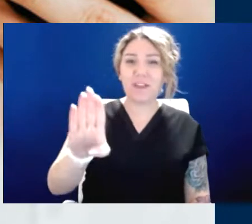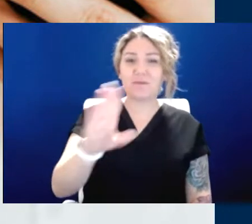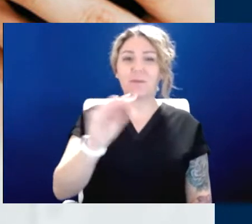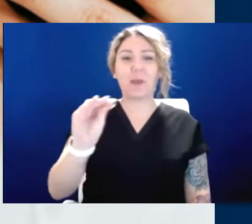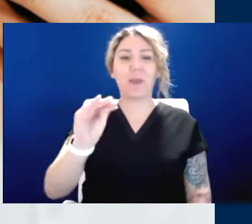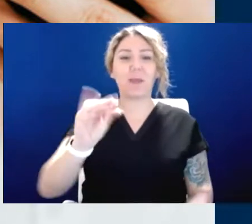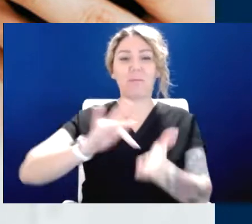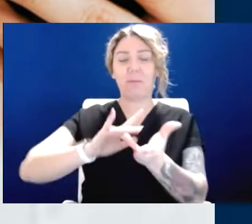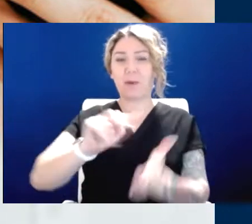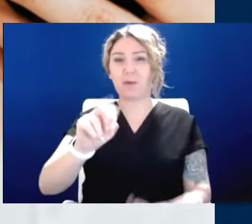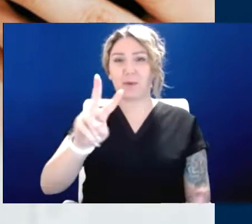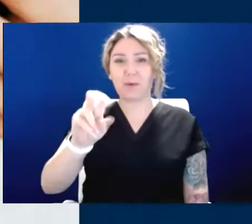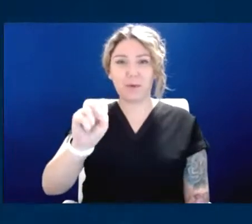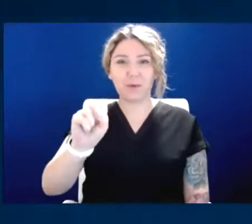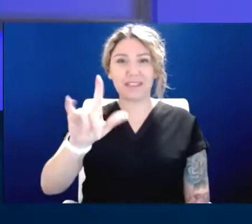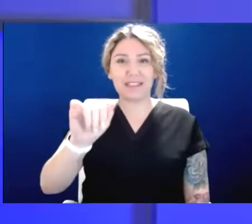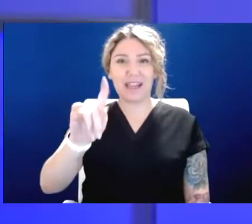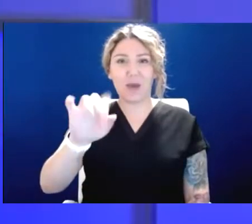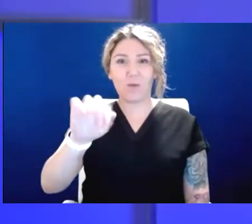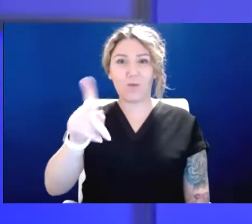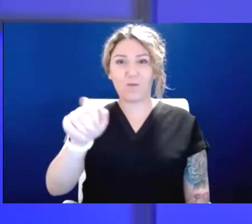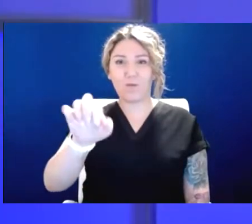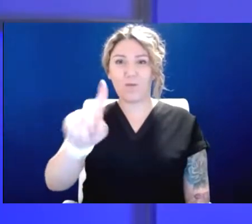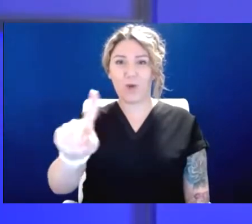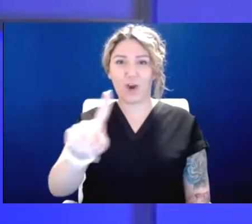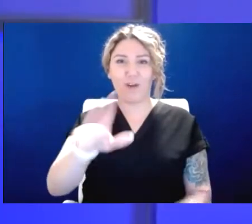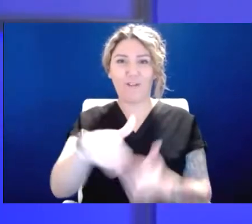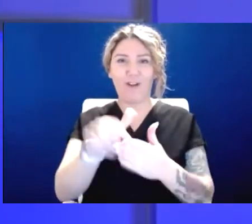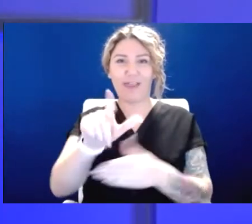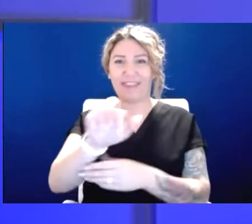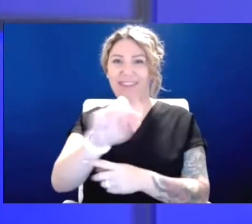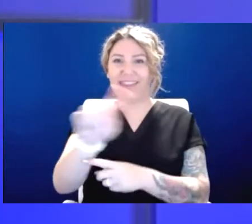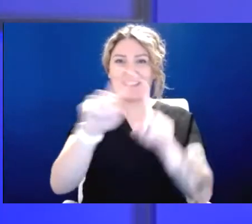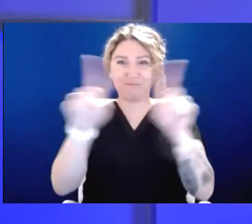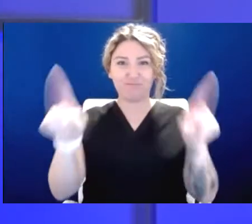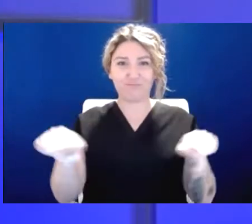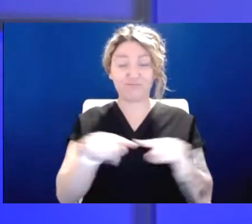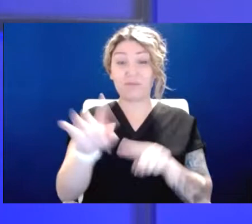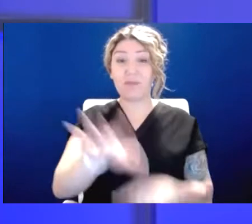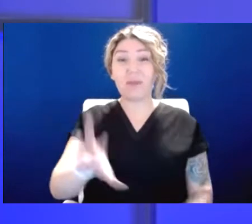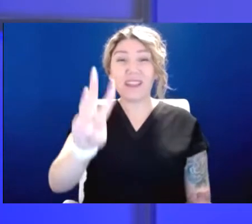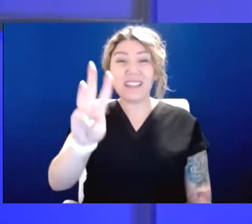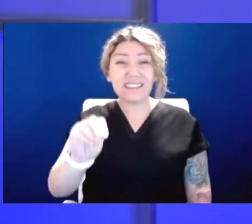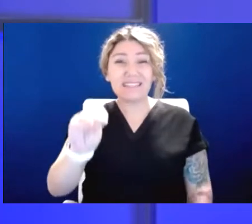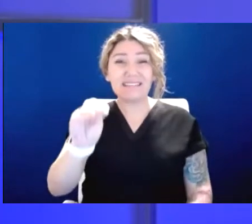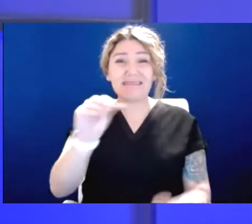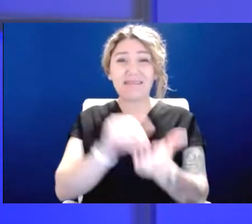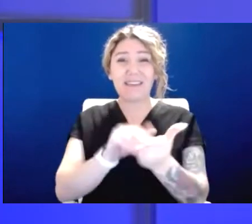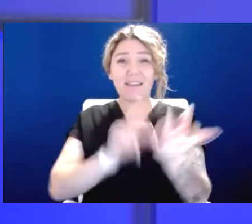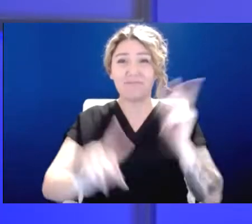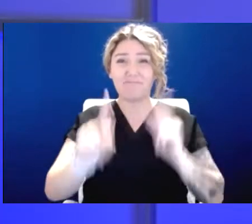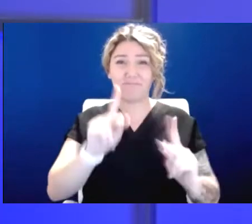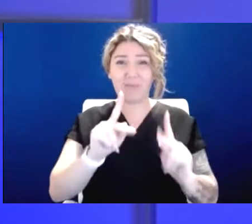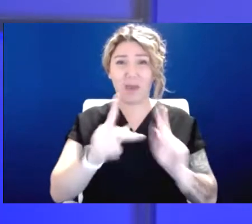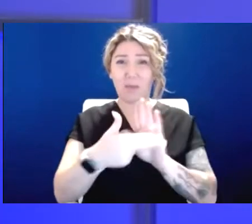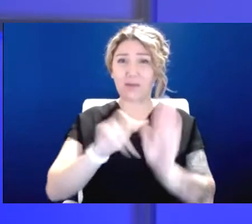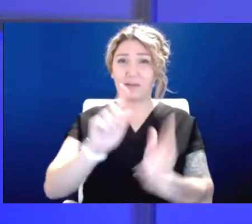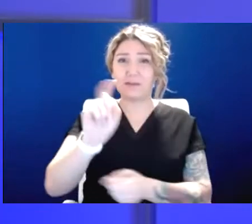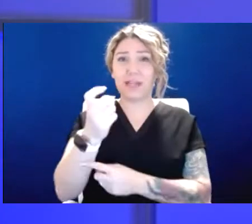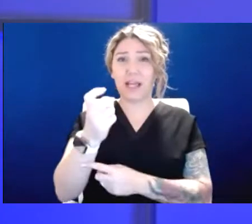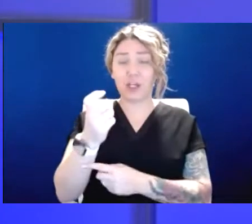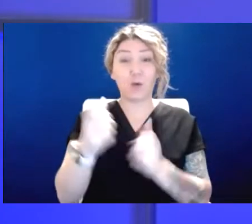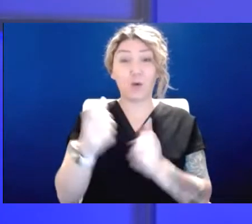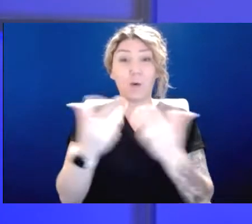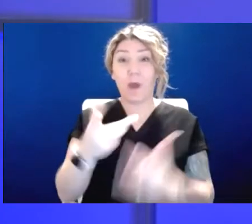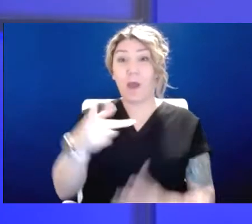there on your screen. Approximately 60,000 Americans are diagnosed with Parkinson's disease each and every year. That